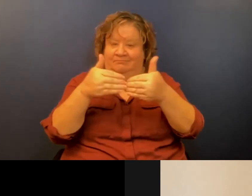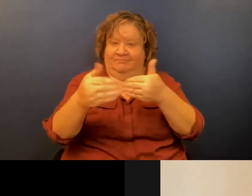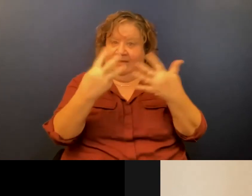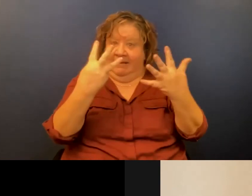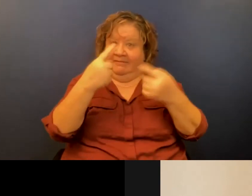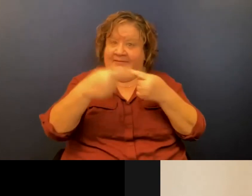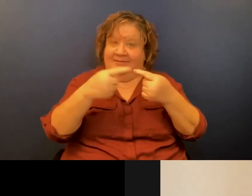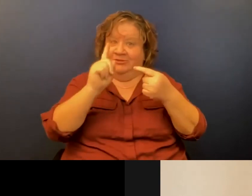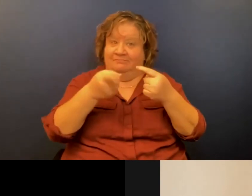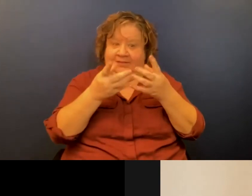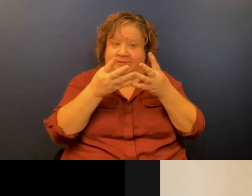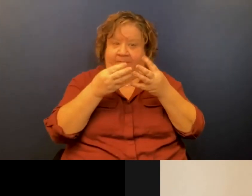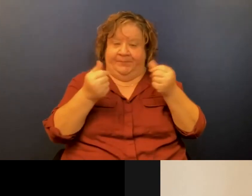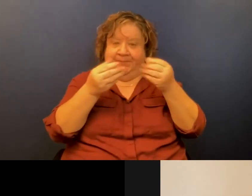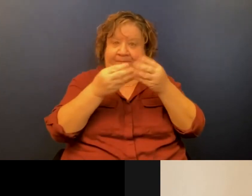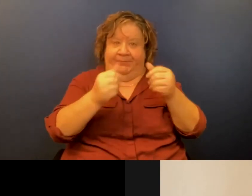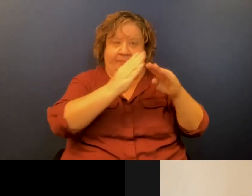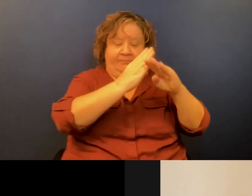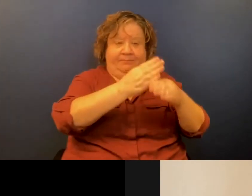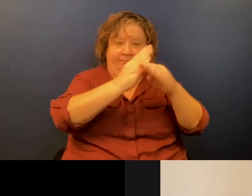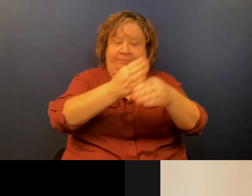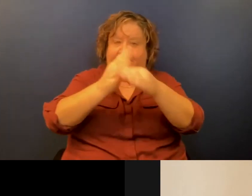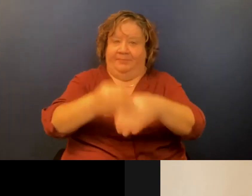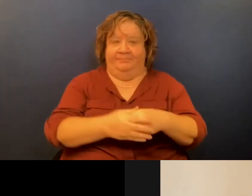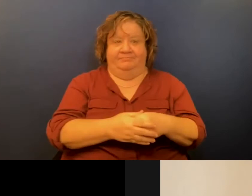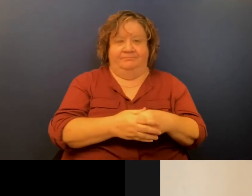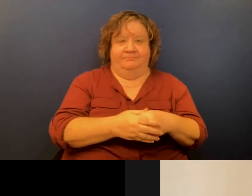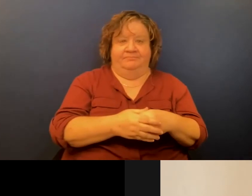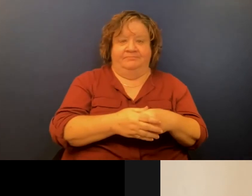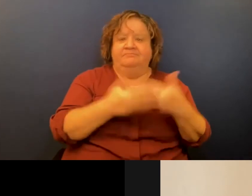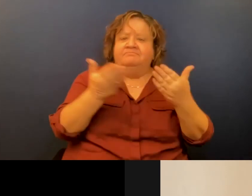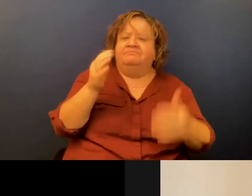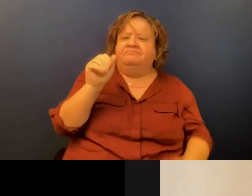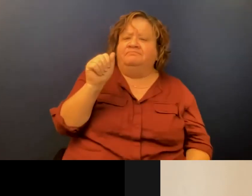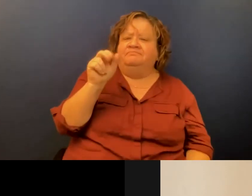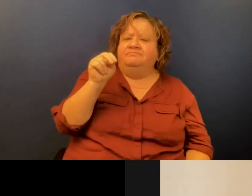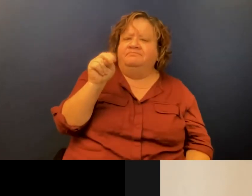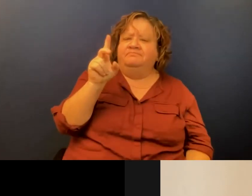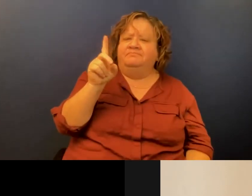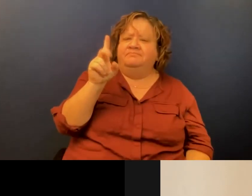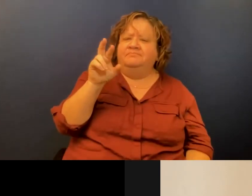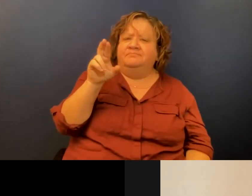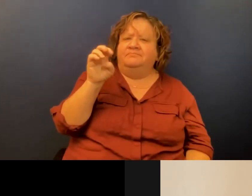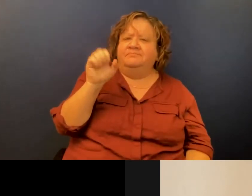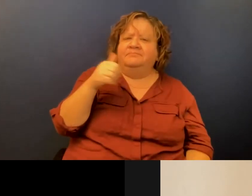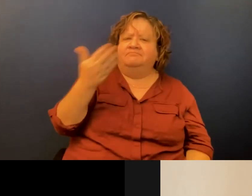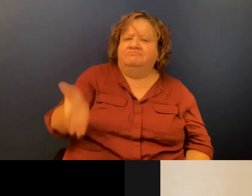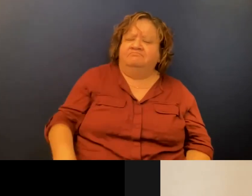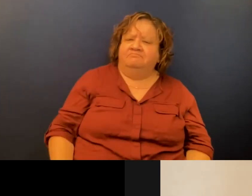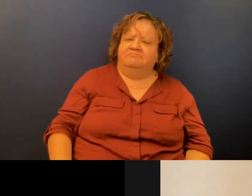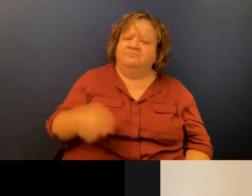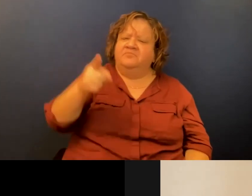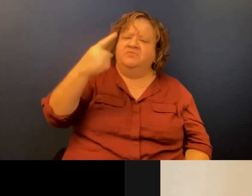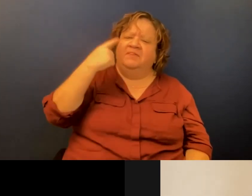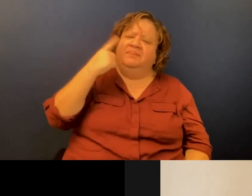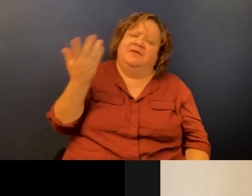think? What do you think the situation will be in 2030 in regarding